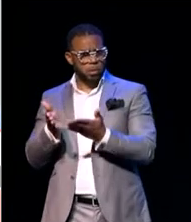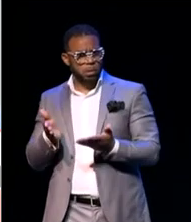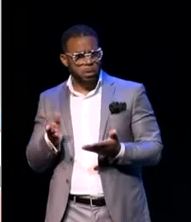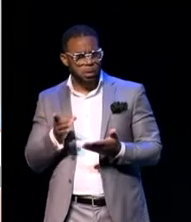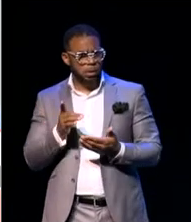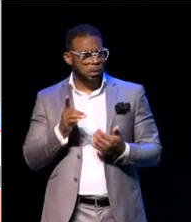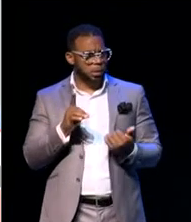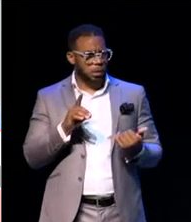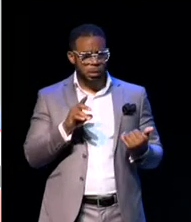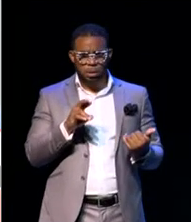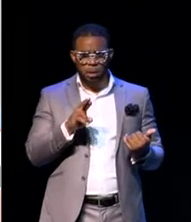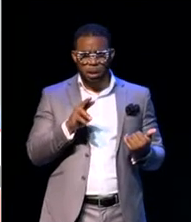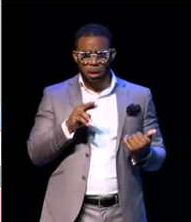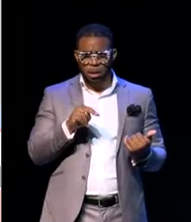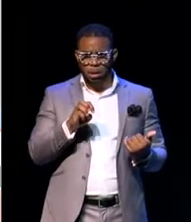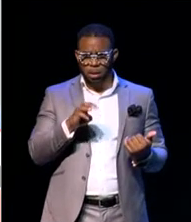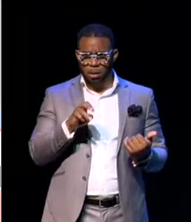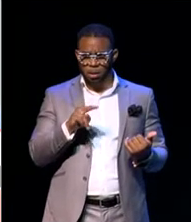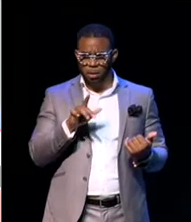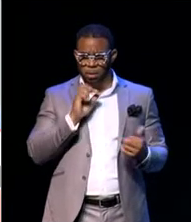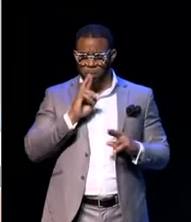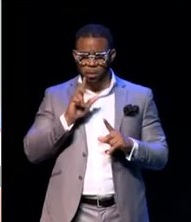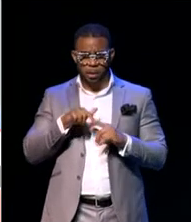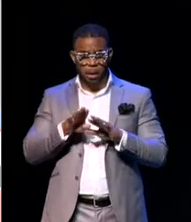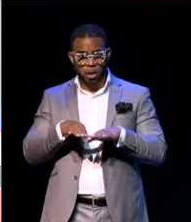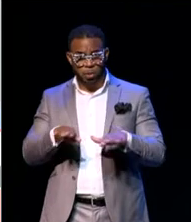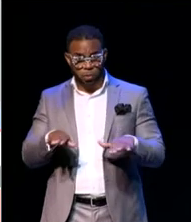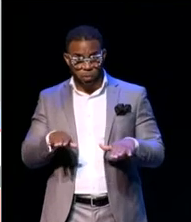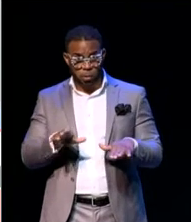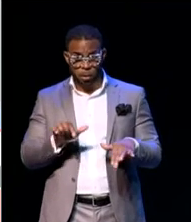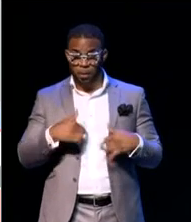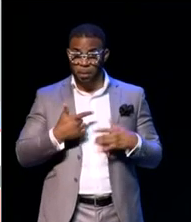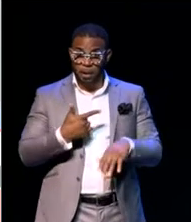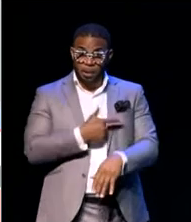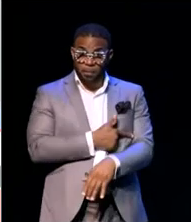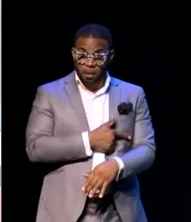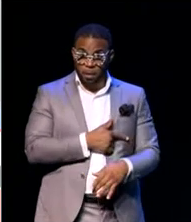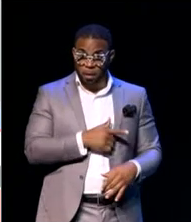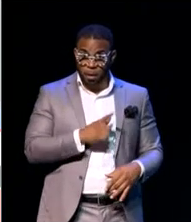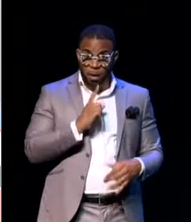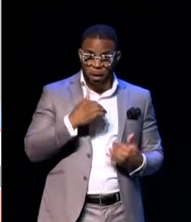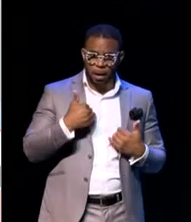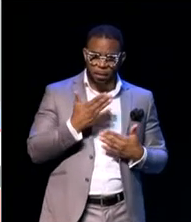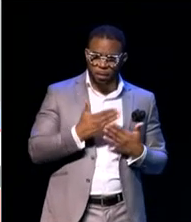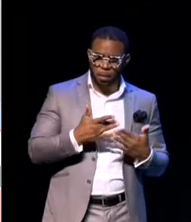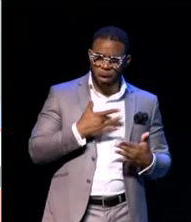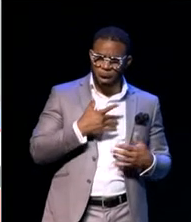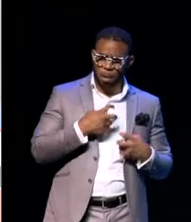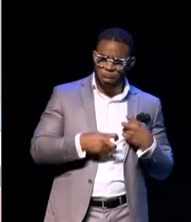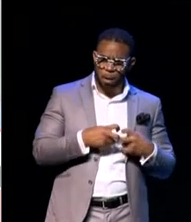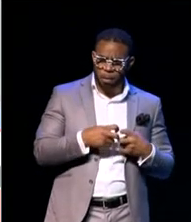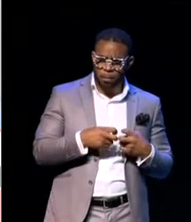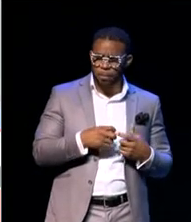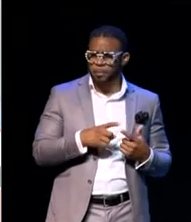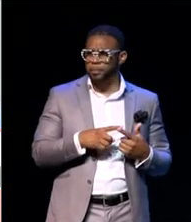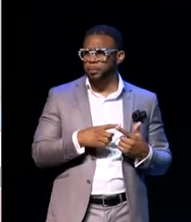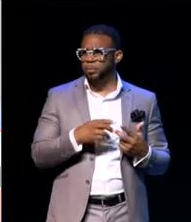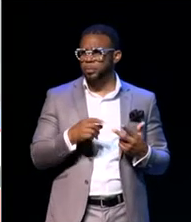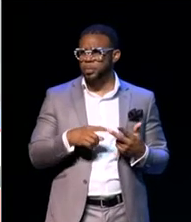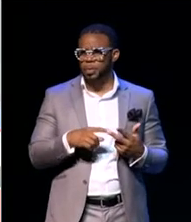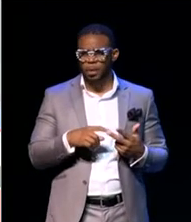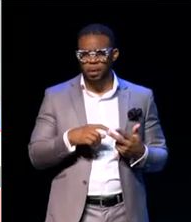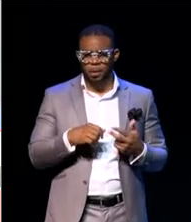Dr. Newman, there's a report that children that have been vaccinated are having some heart problems.